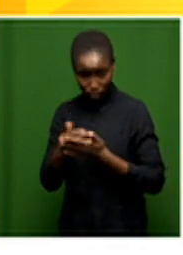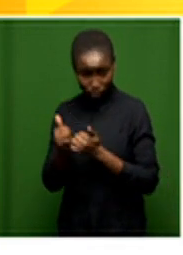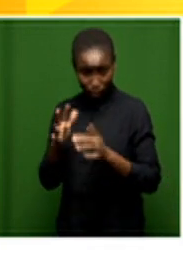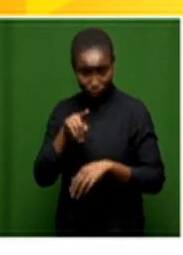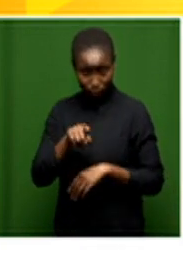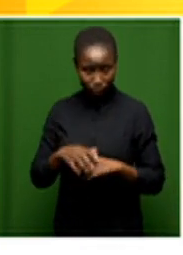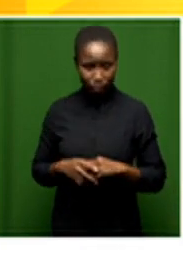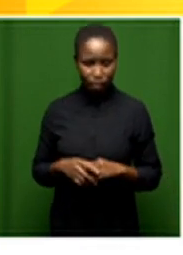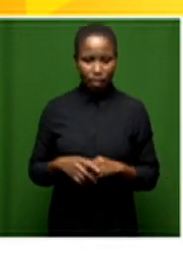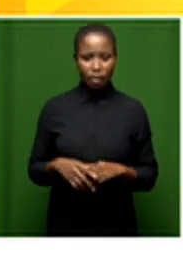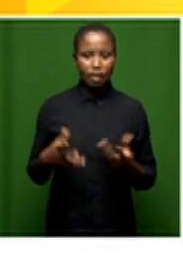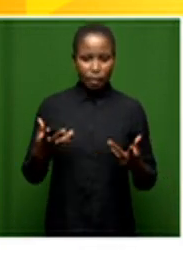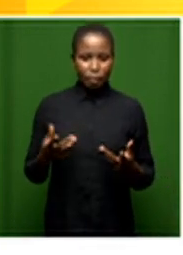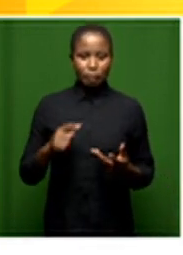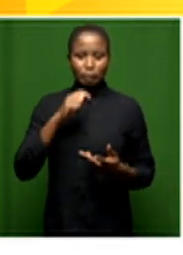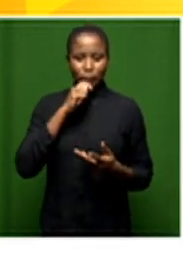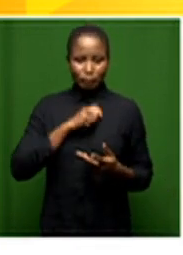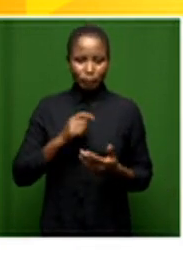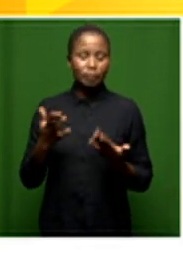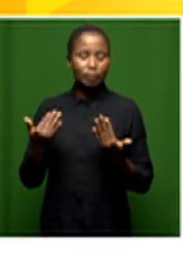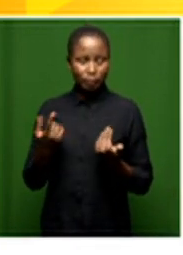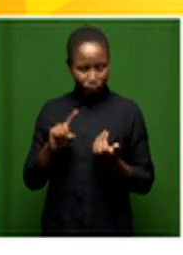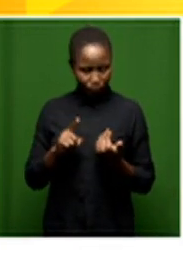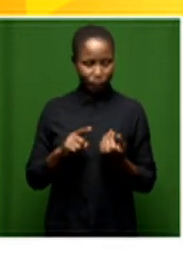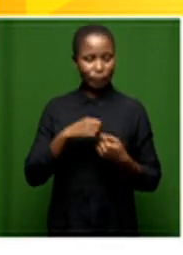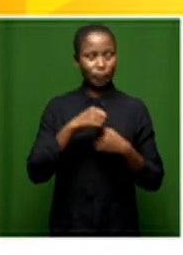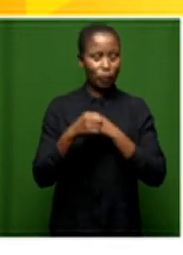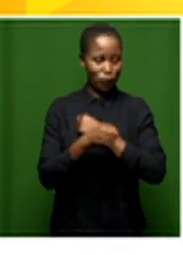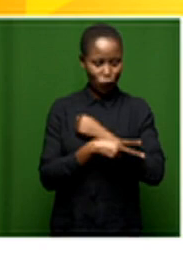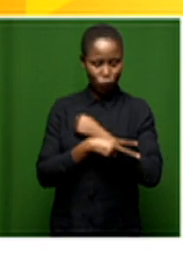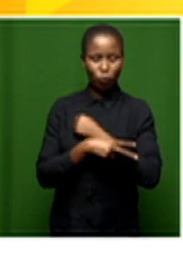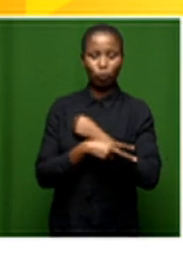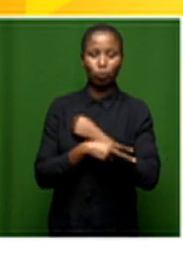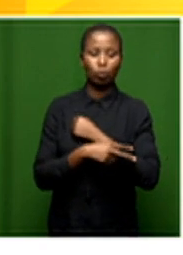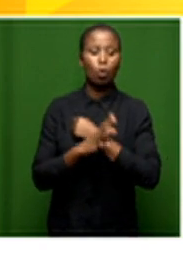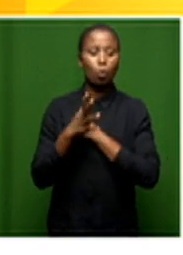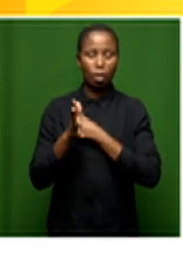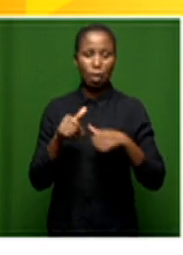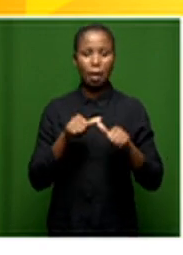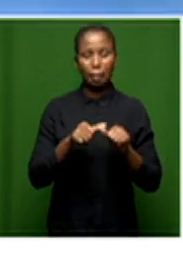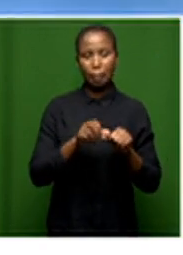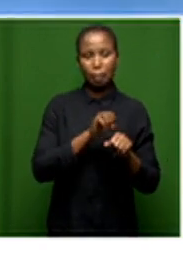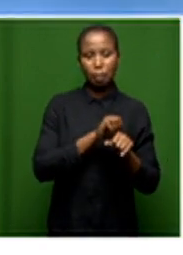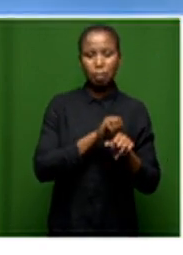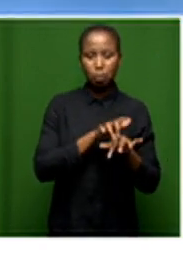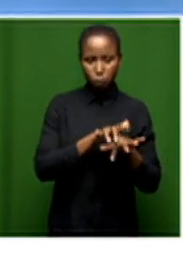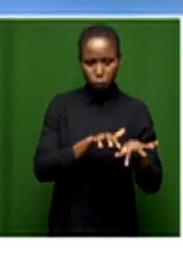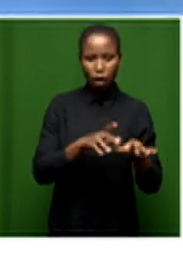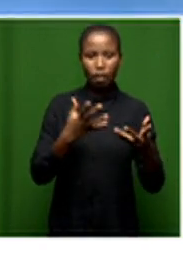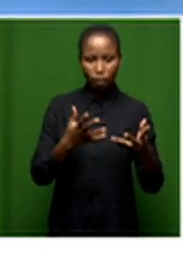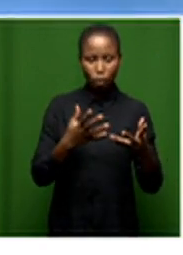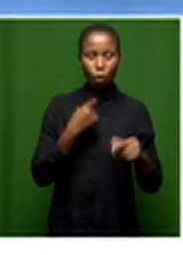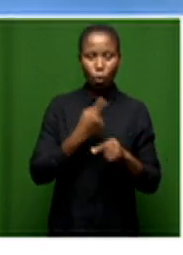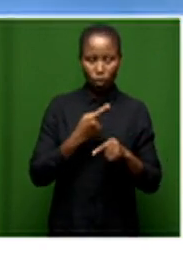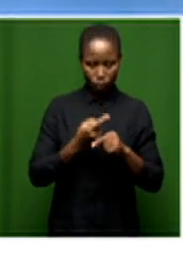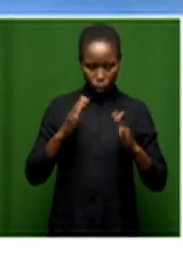So we do expect the virus to evolve. The virus, there's always a natural war between the host, the human, and